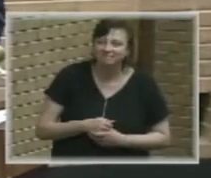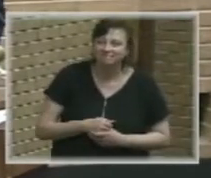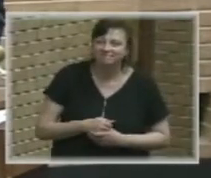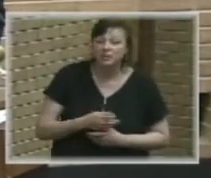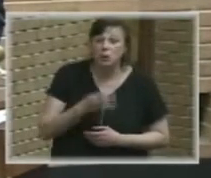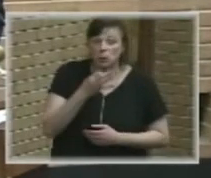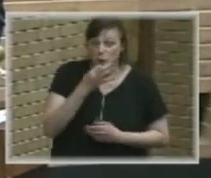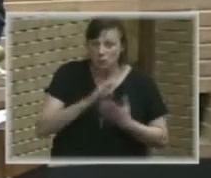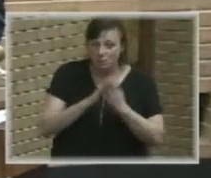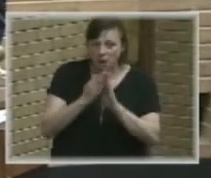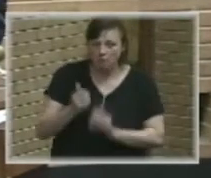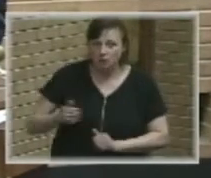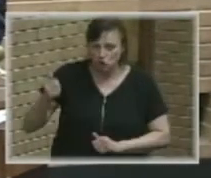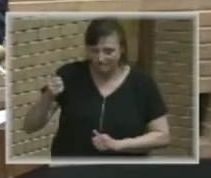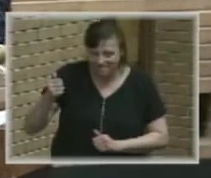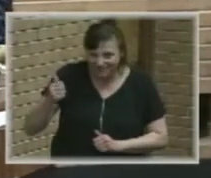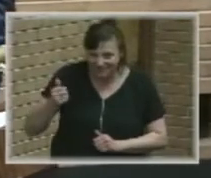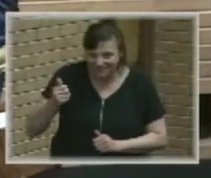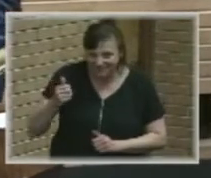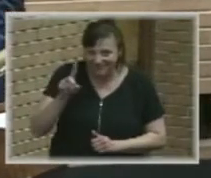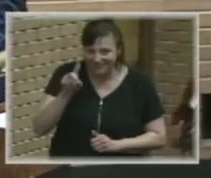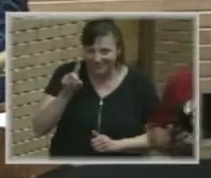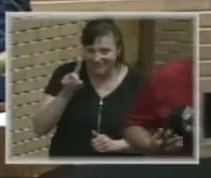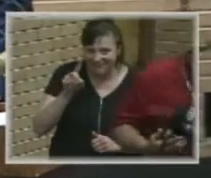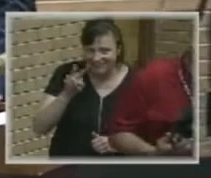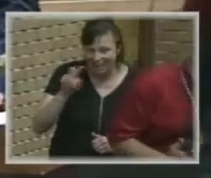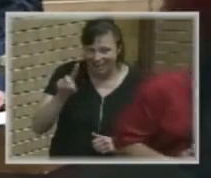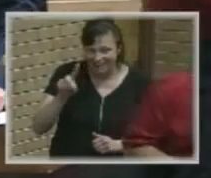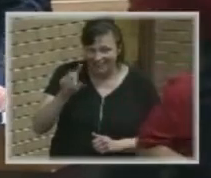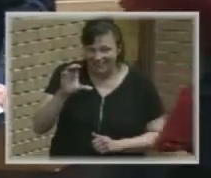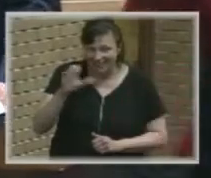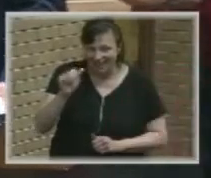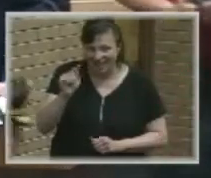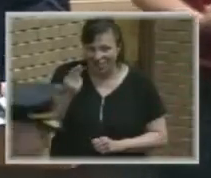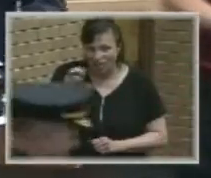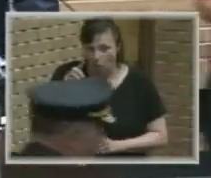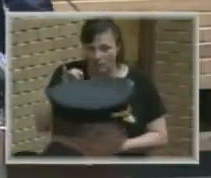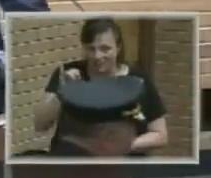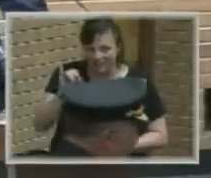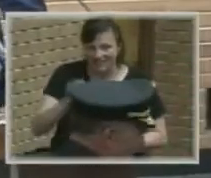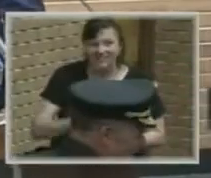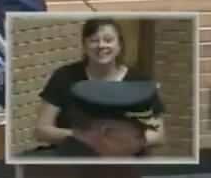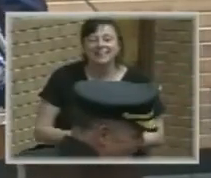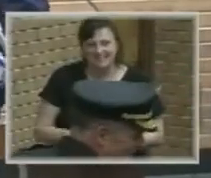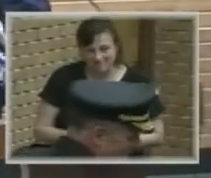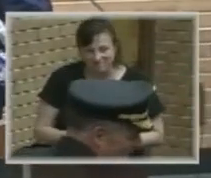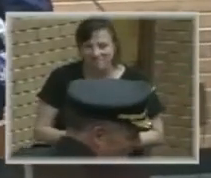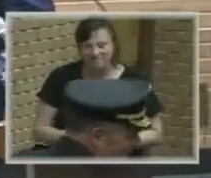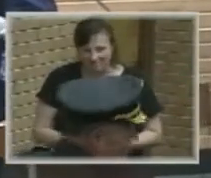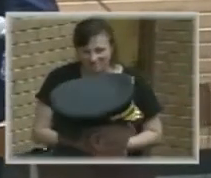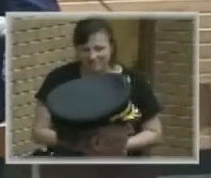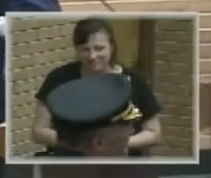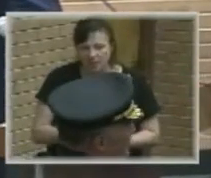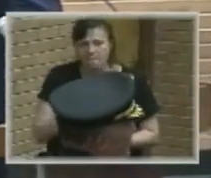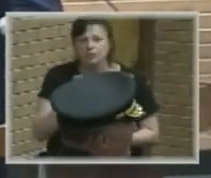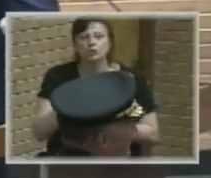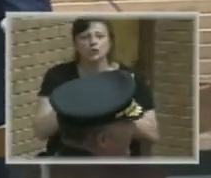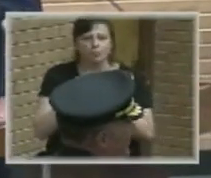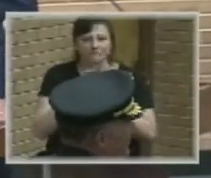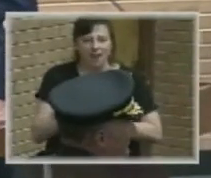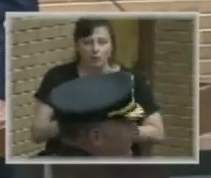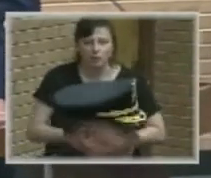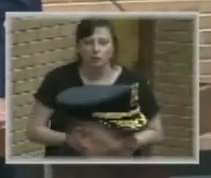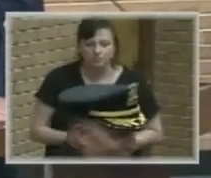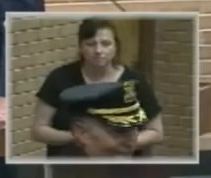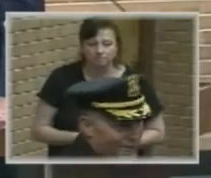soon-to-be Chief David Cathaldi. Chief. Mr. Supervisor. Bring